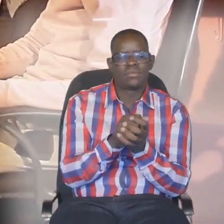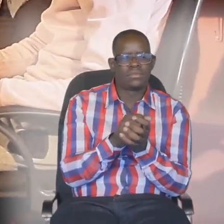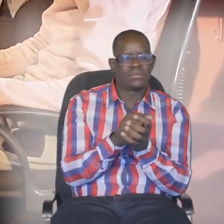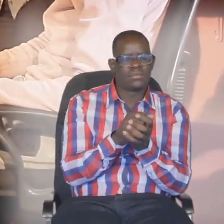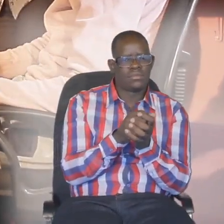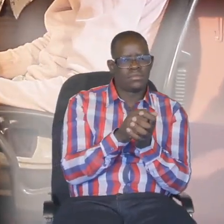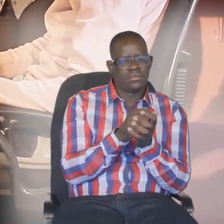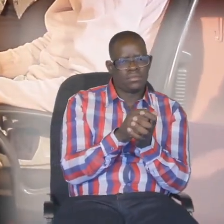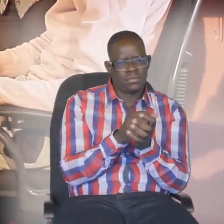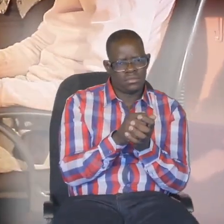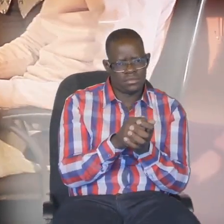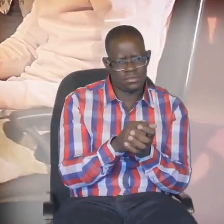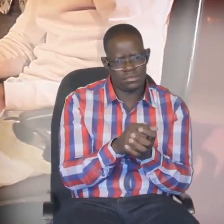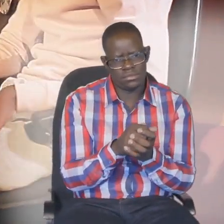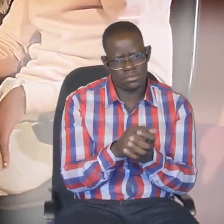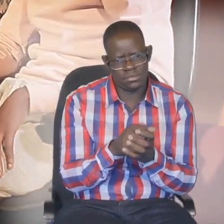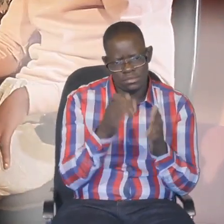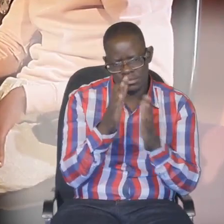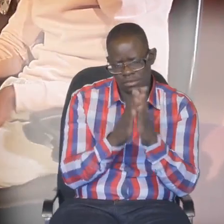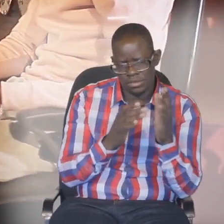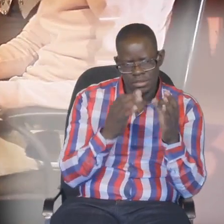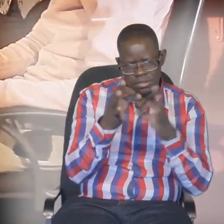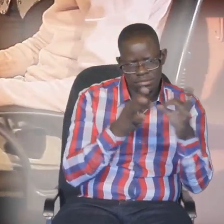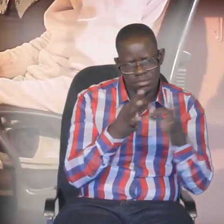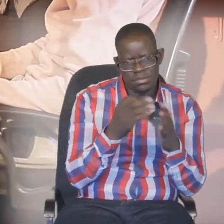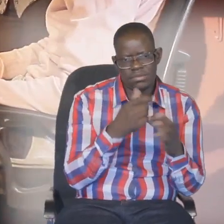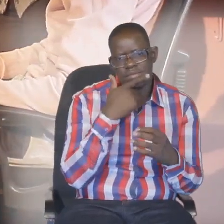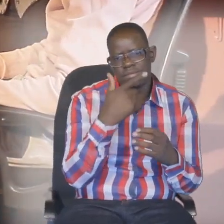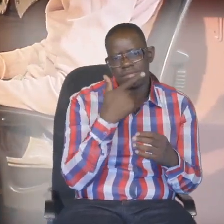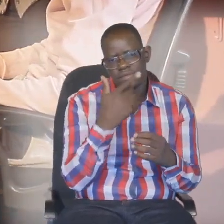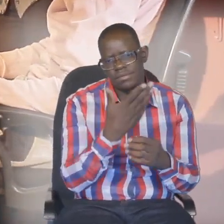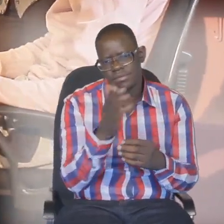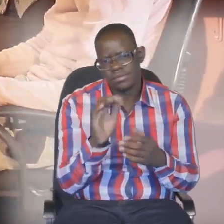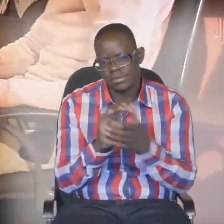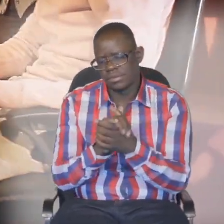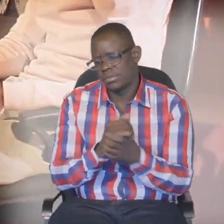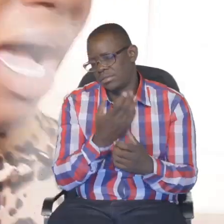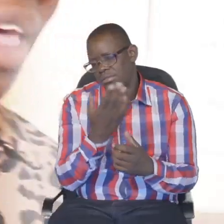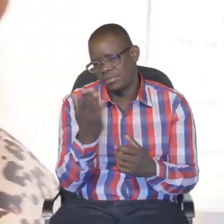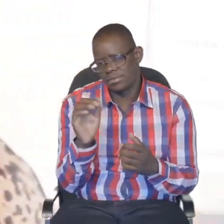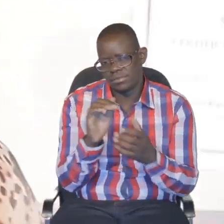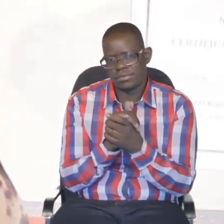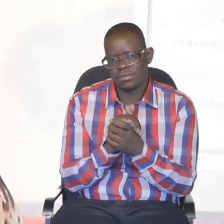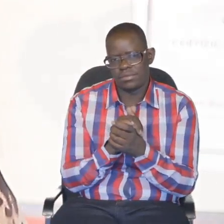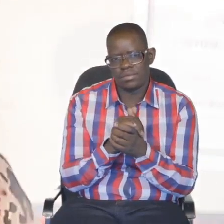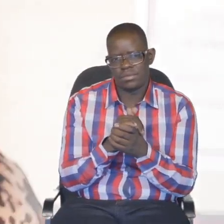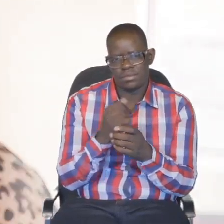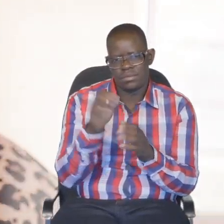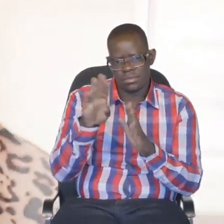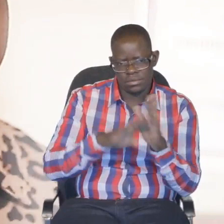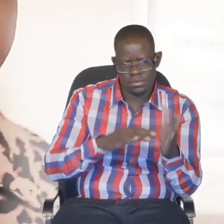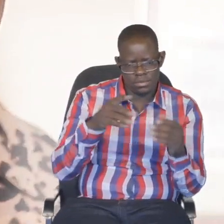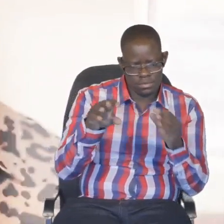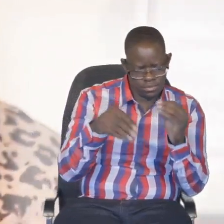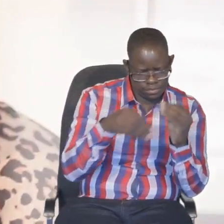getting the hang of it. I don't think you need more explanations. Thank you so much, Frank and your team. I think I'll be able to bring my accounts up